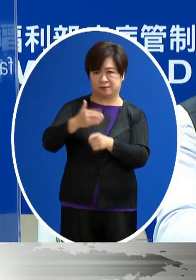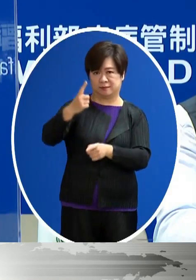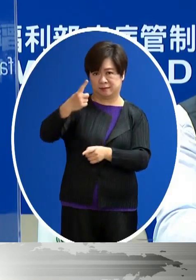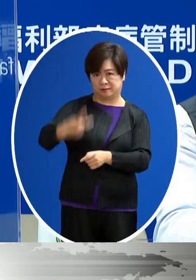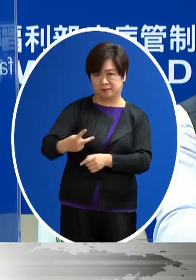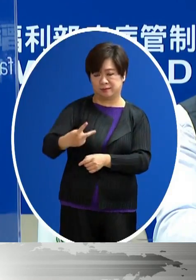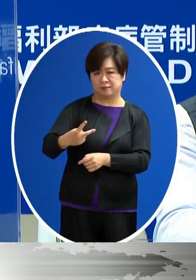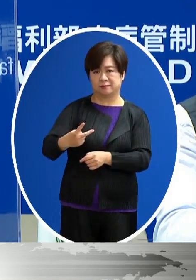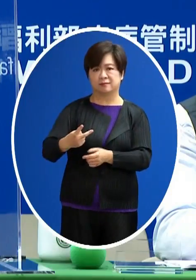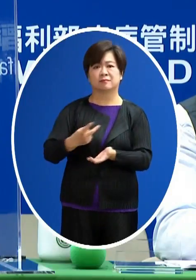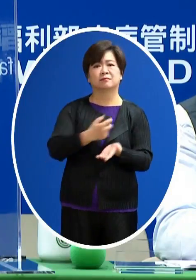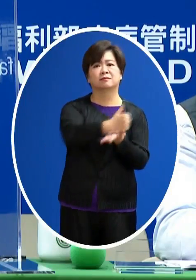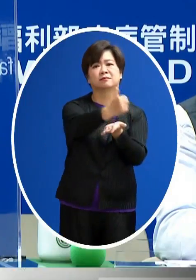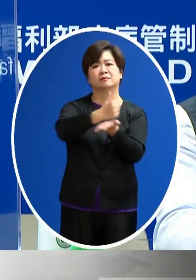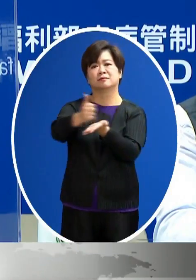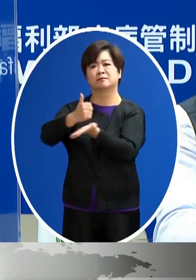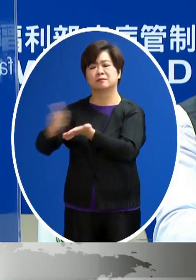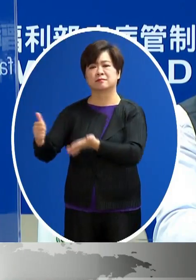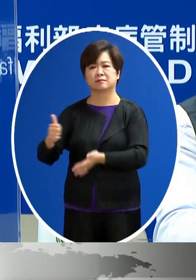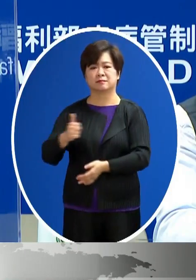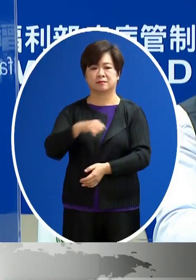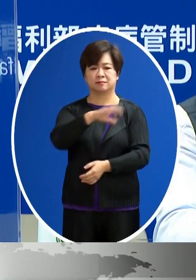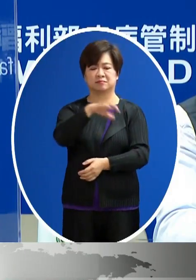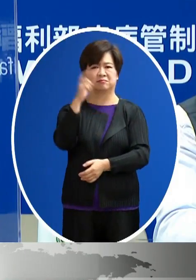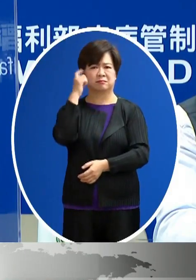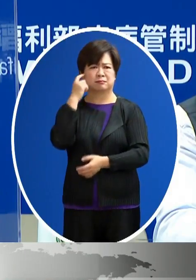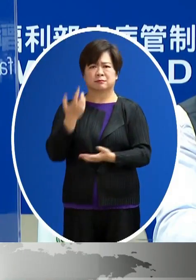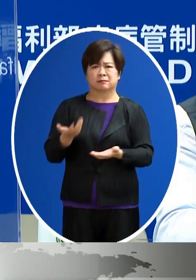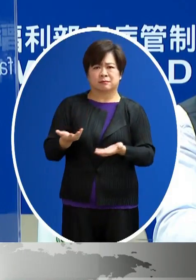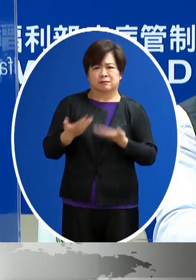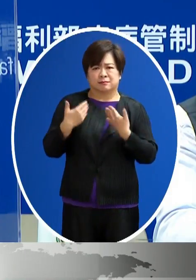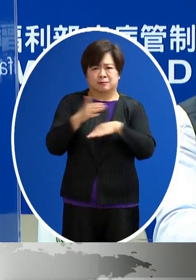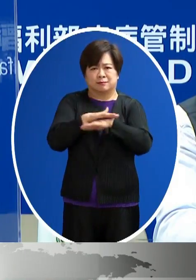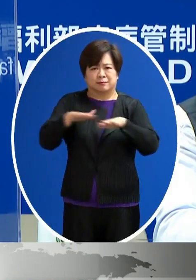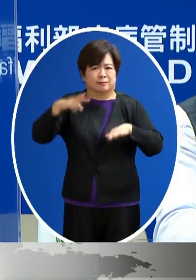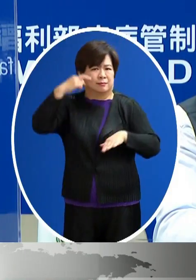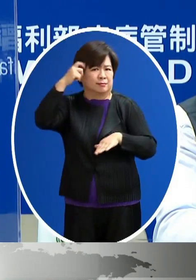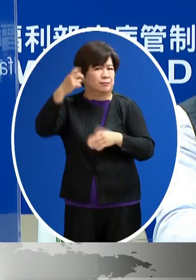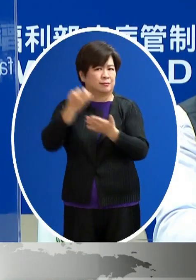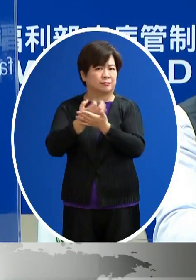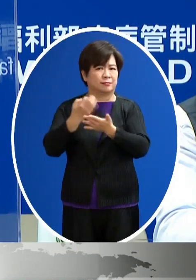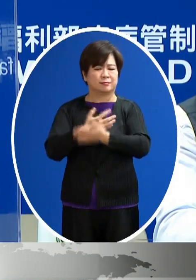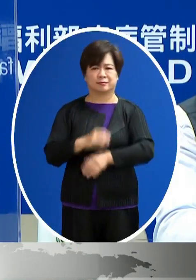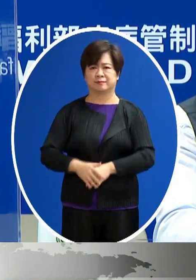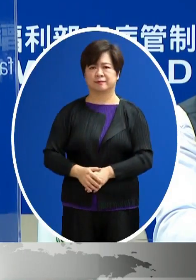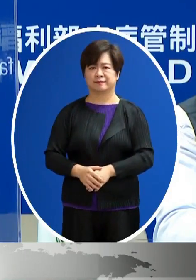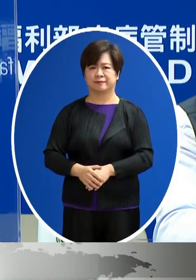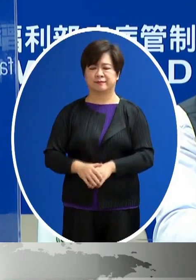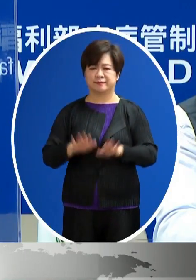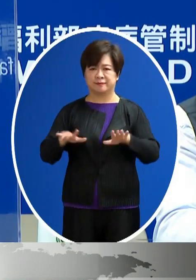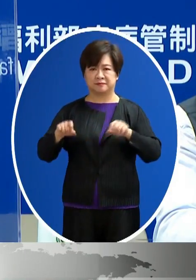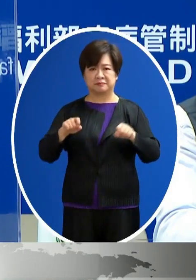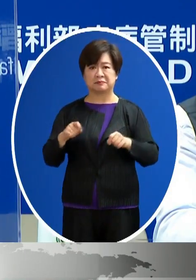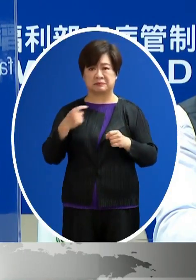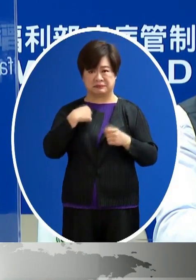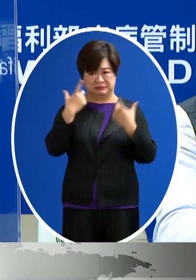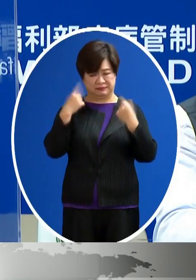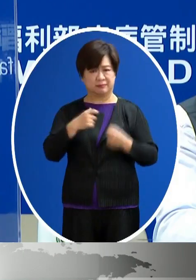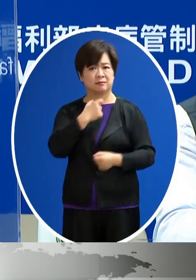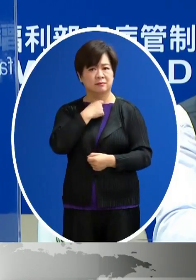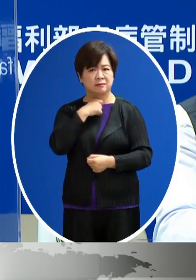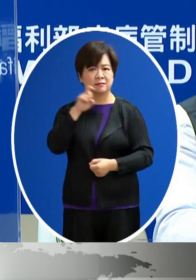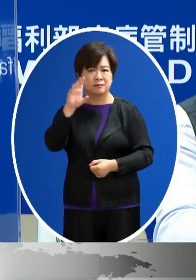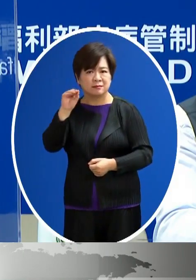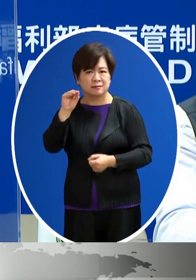In response to us distributing vaccines in 2 batches, local governments may have felt insecure. They felt the supply